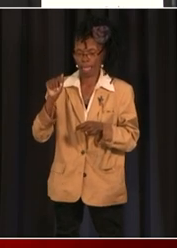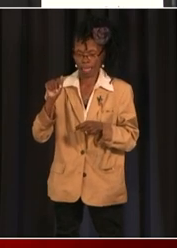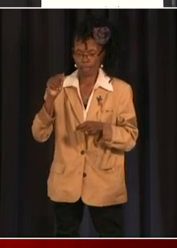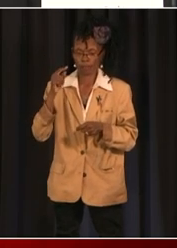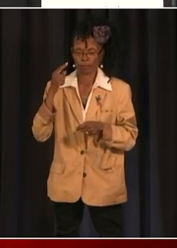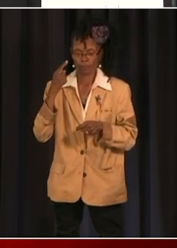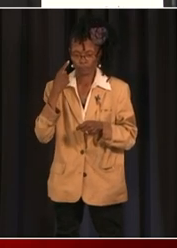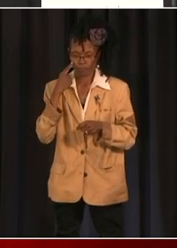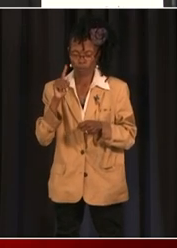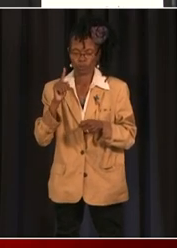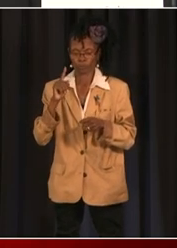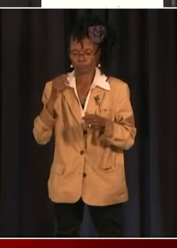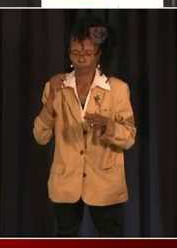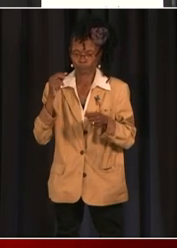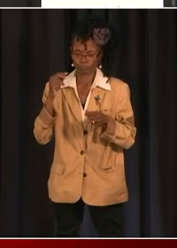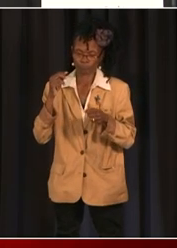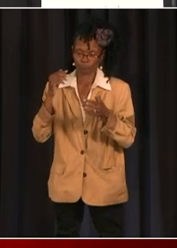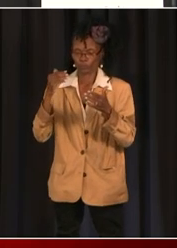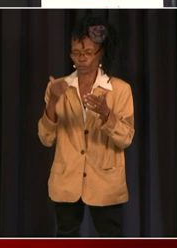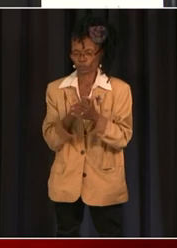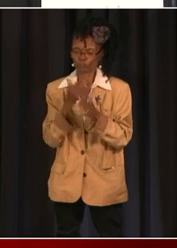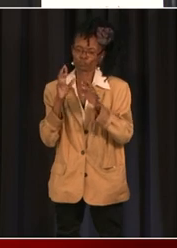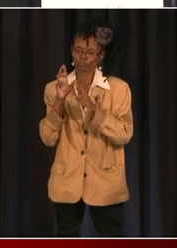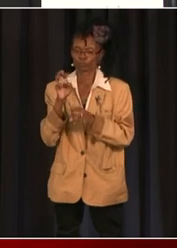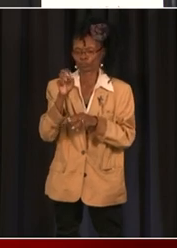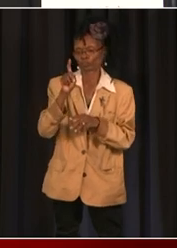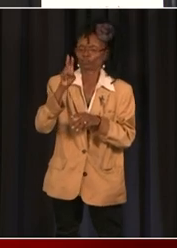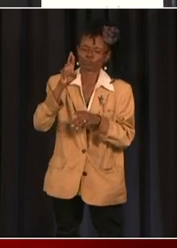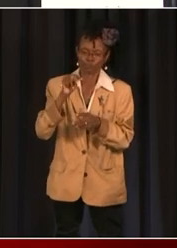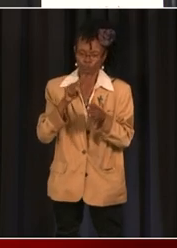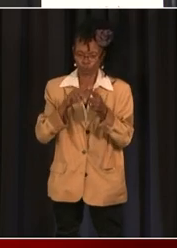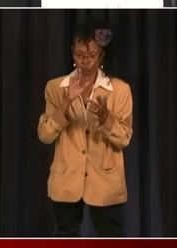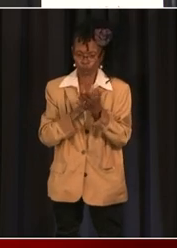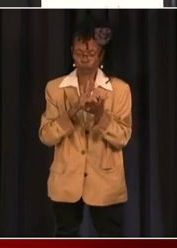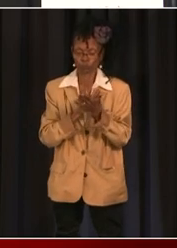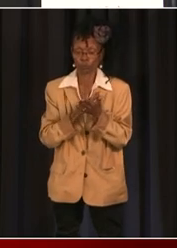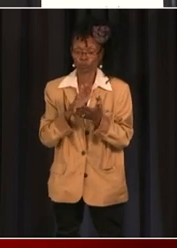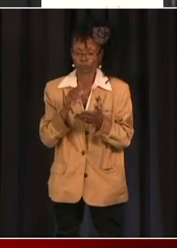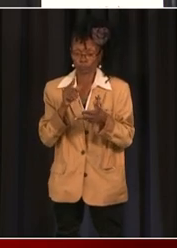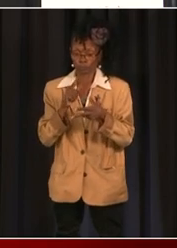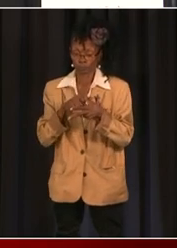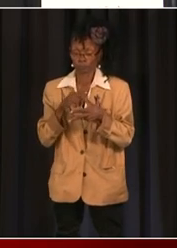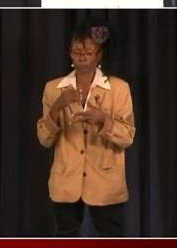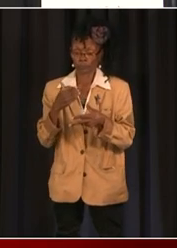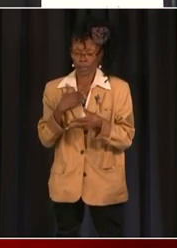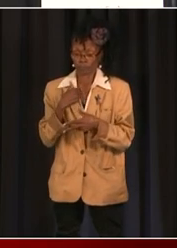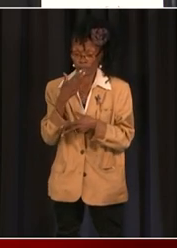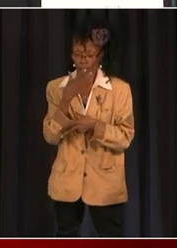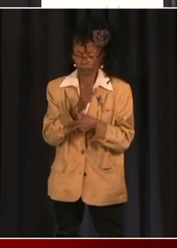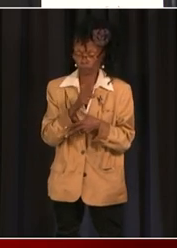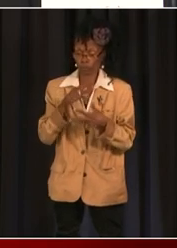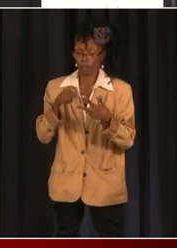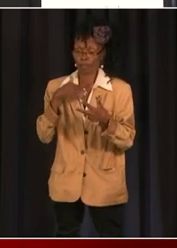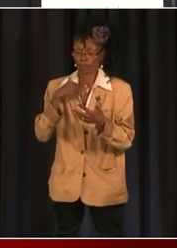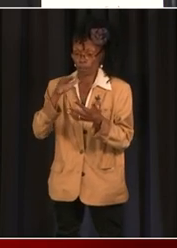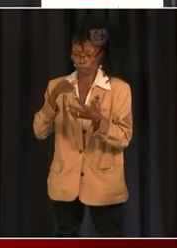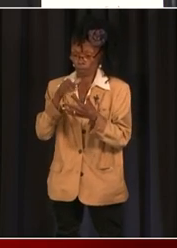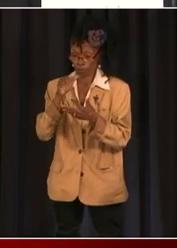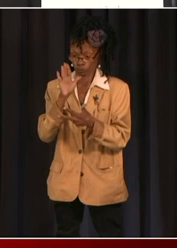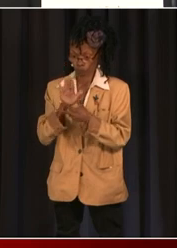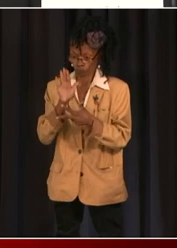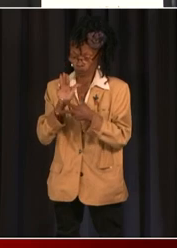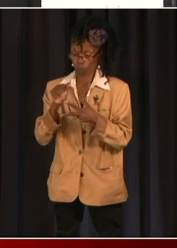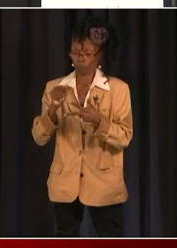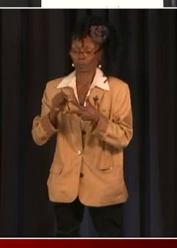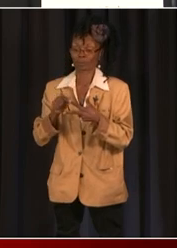year. Reminding that we have sites across the city, 3 of our middle schools specifically are sites in which families can get access